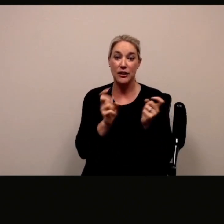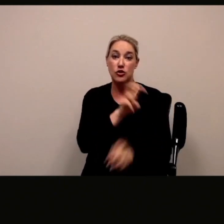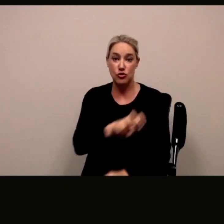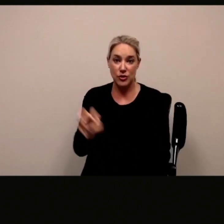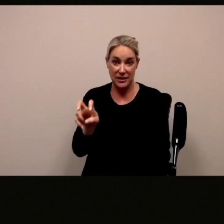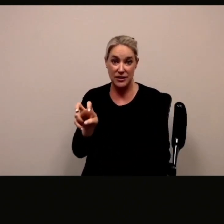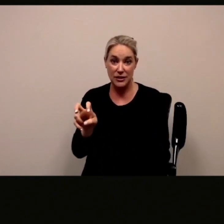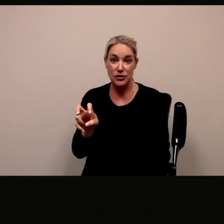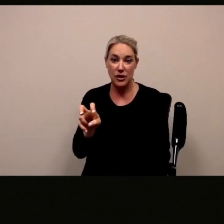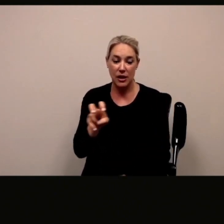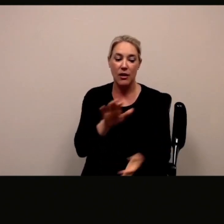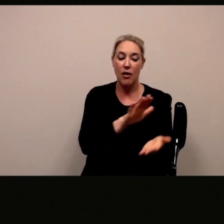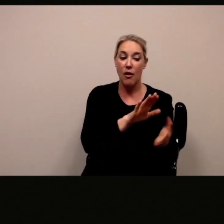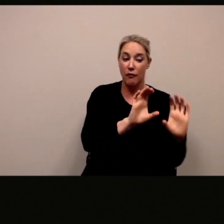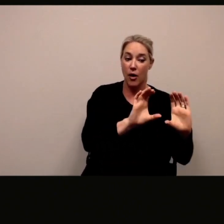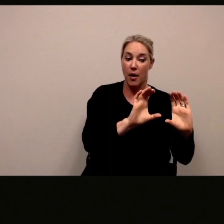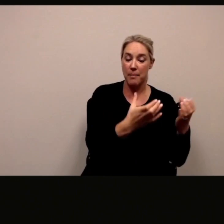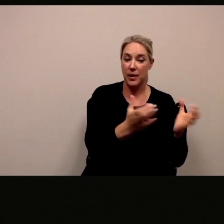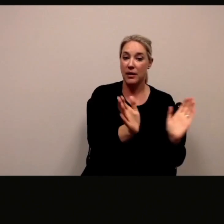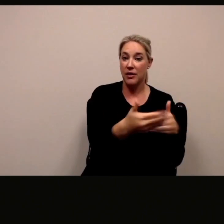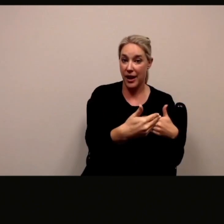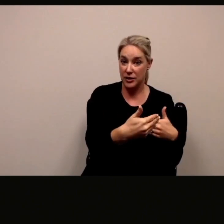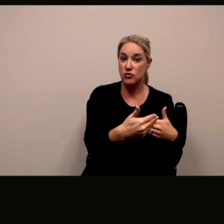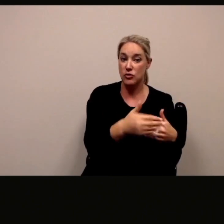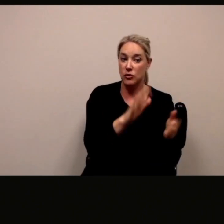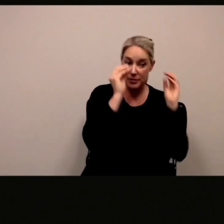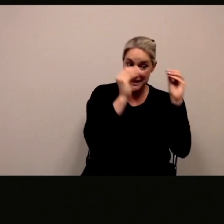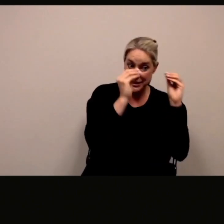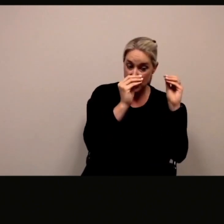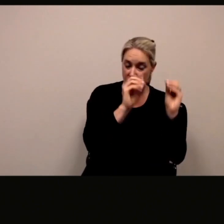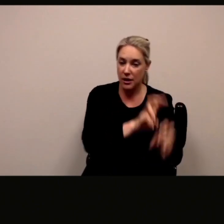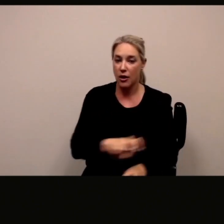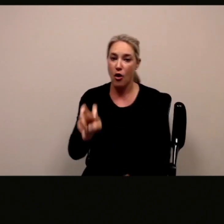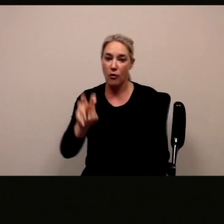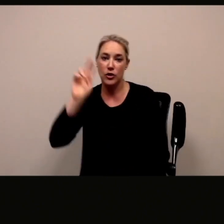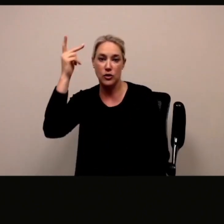classroom onto the political side, so to speak.